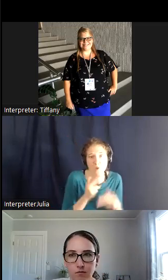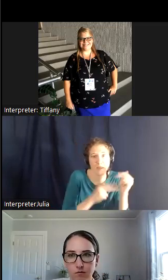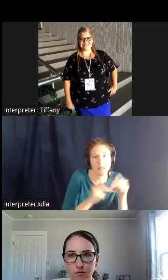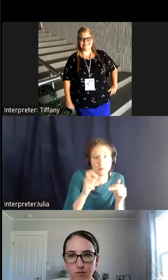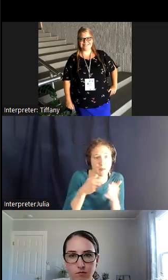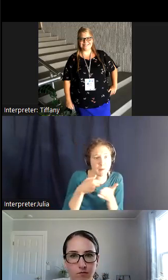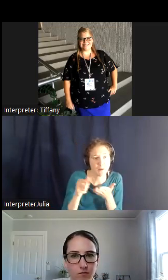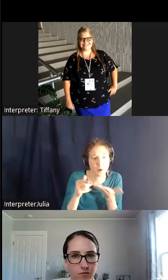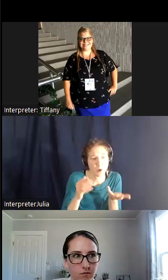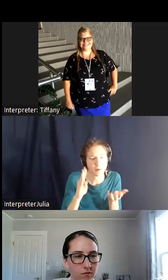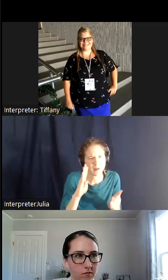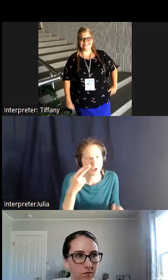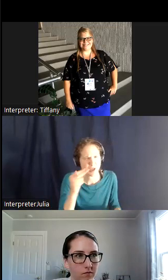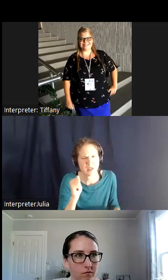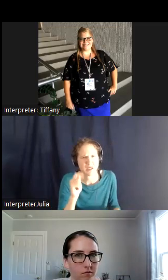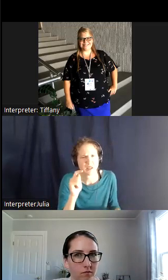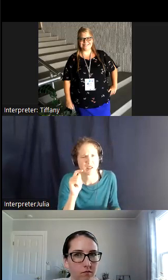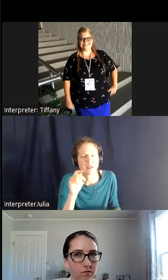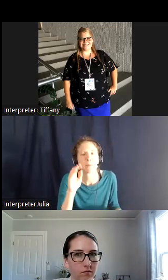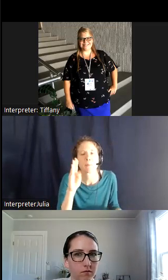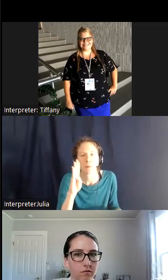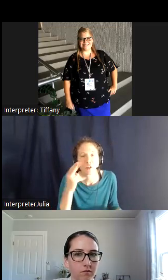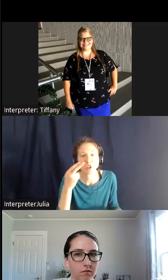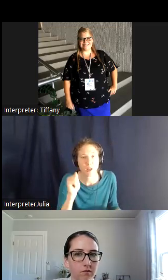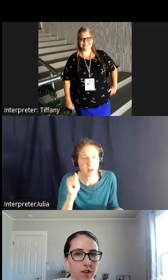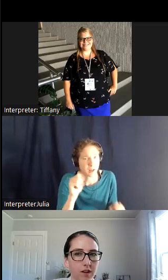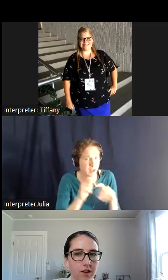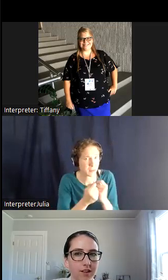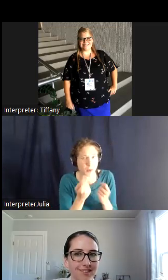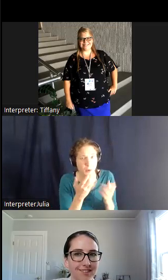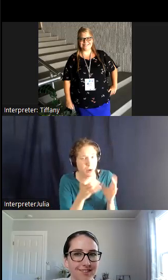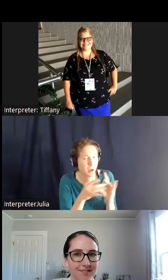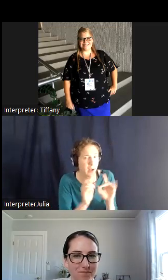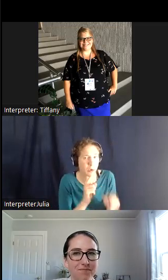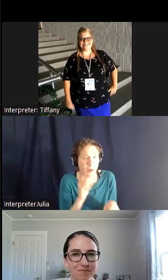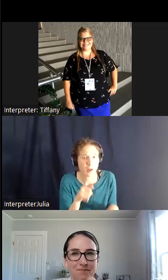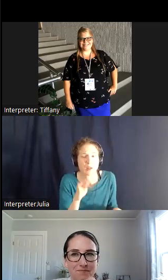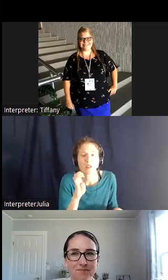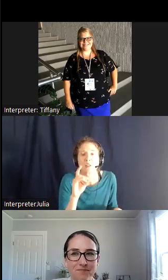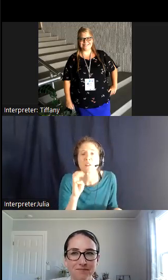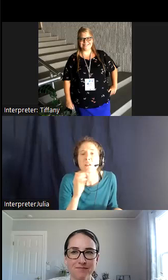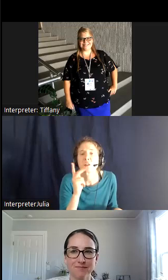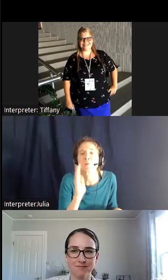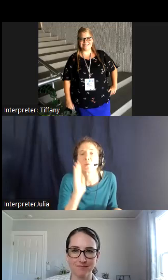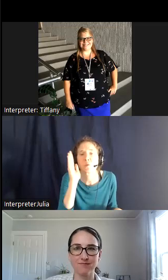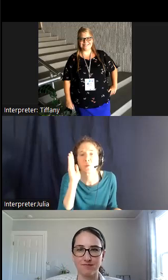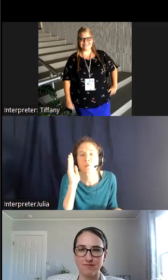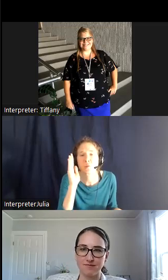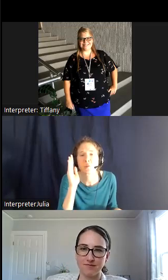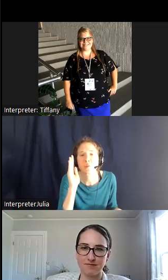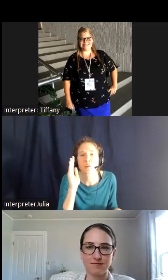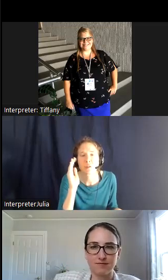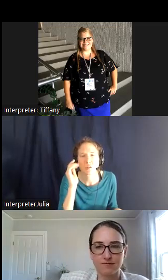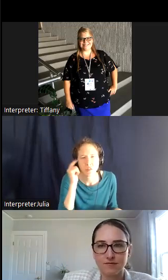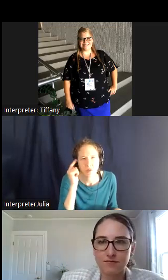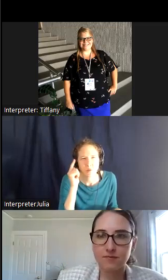team want to address that? And Edie, I see your raised hand. I think we'll take this one and then appreciate